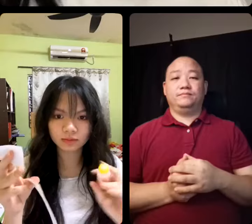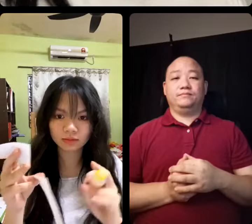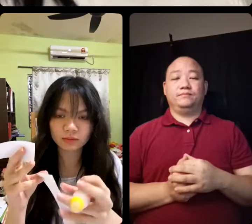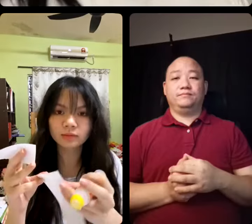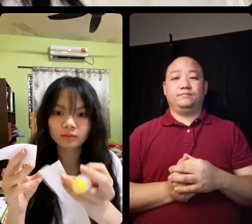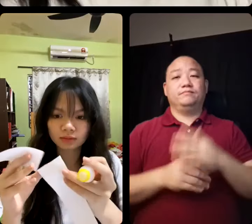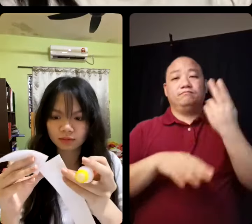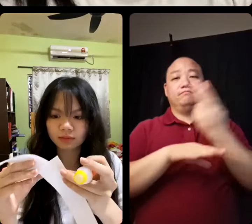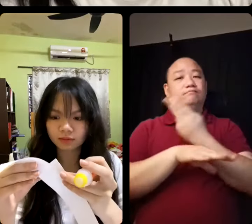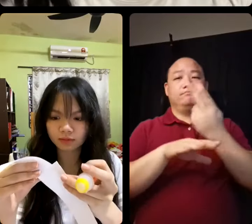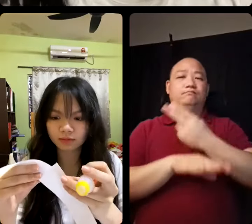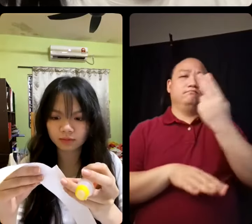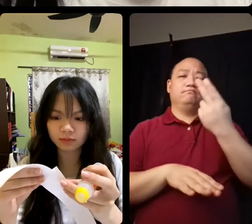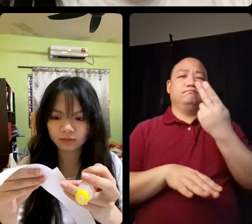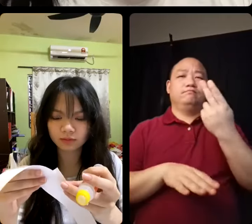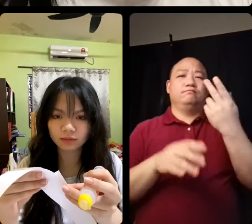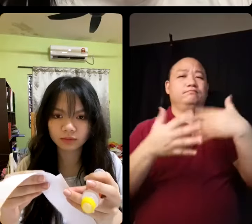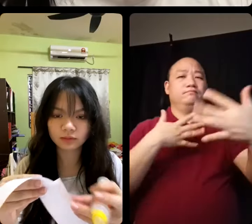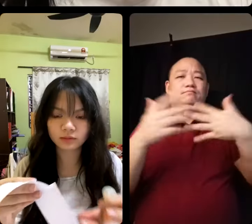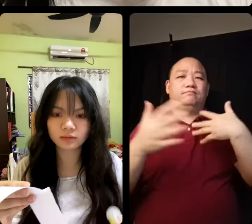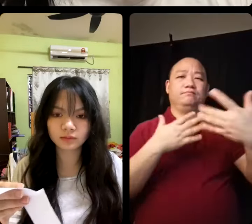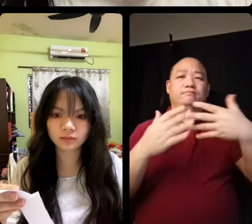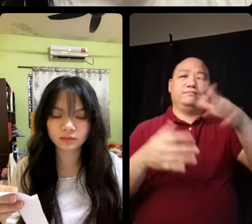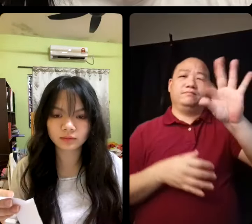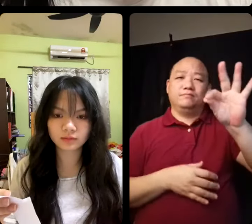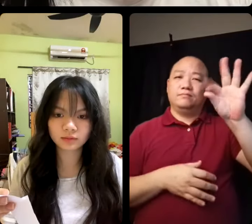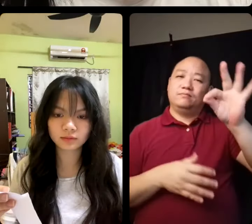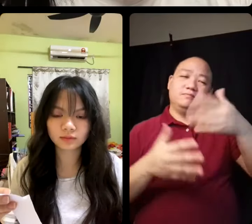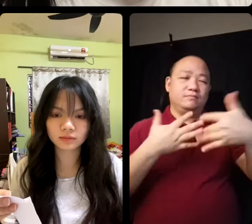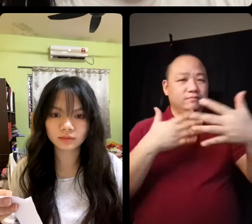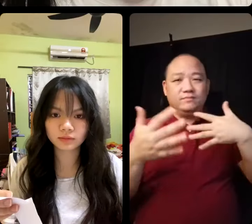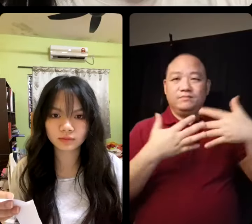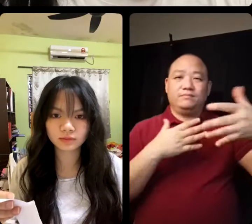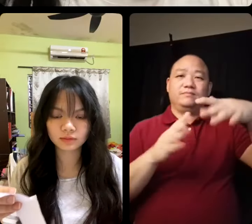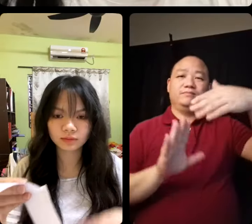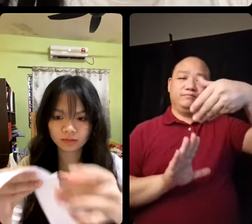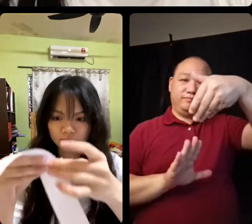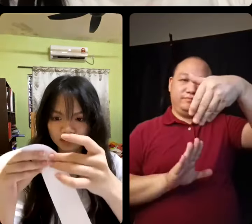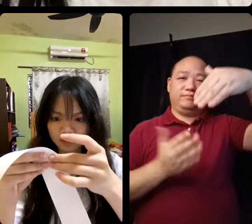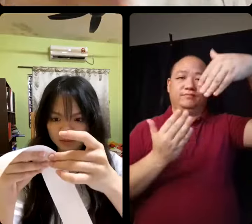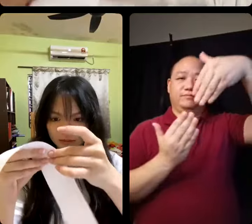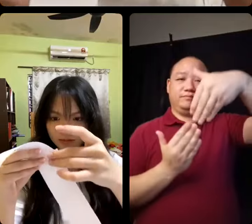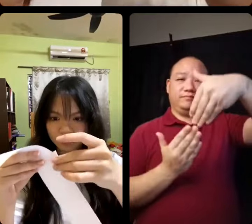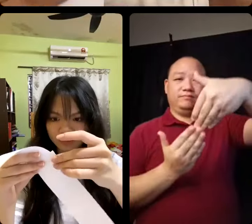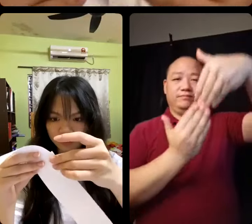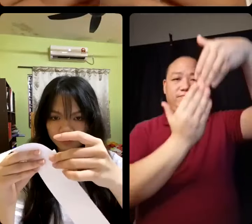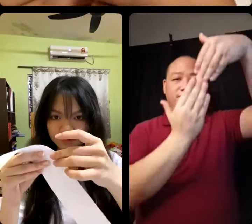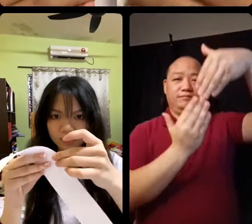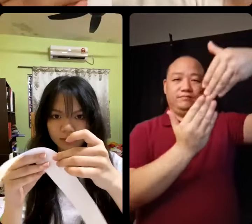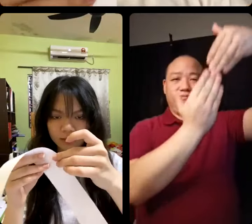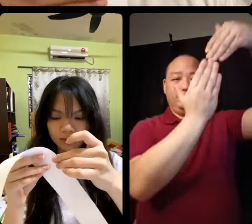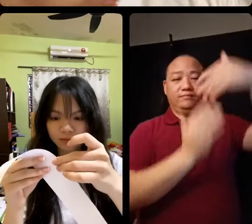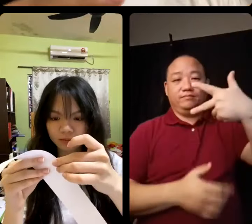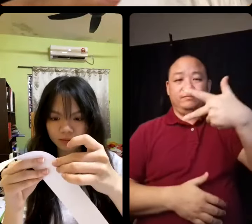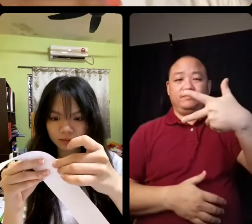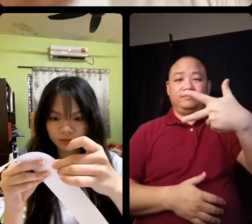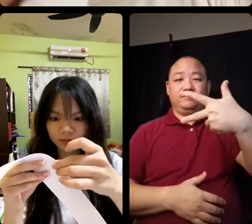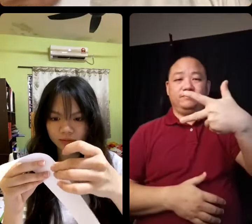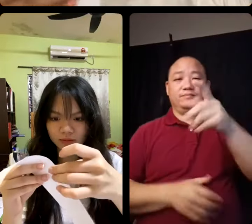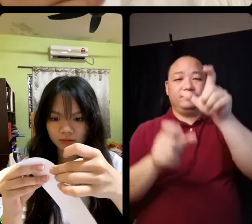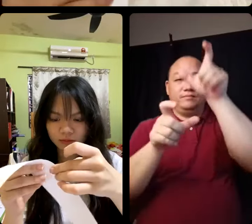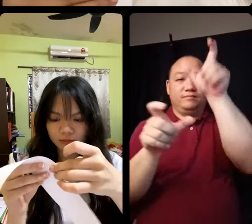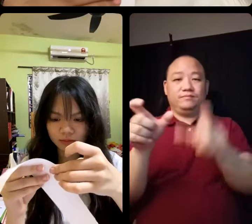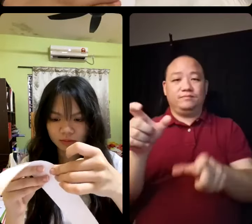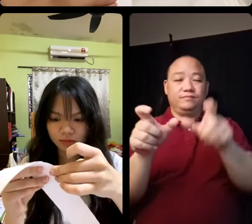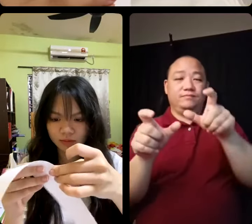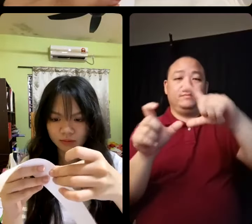well. Okay, so what I'm going to do is, basically, I'm going to glue up the paper. So I put on some glue over here, if you guys